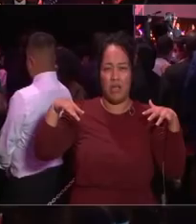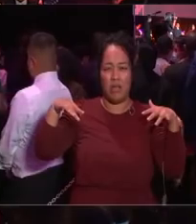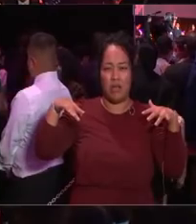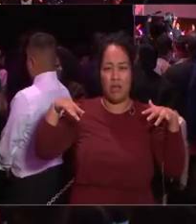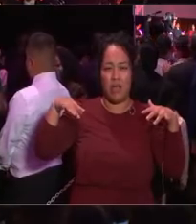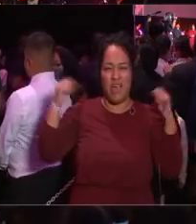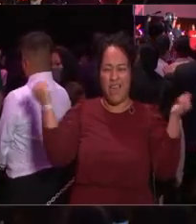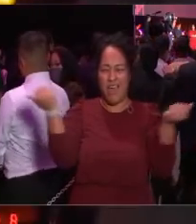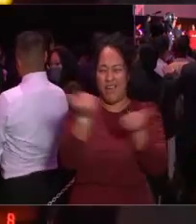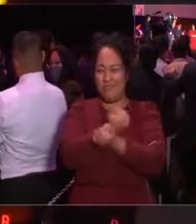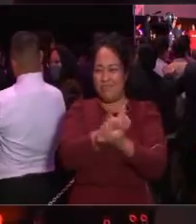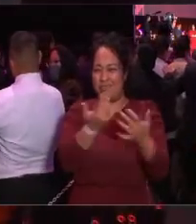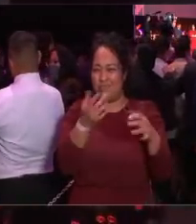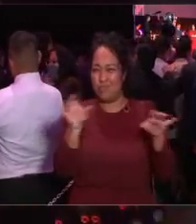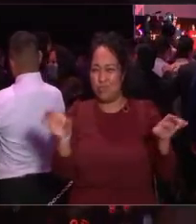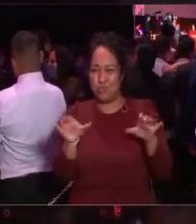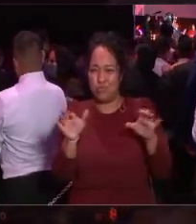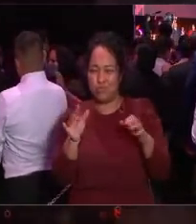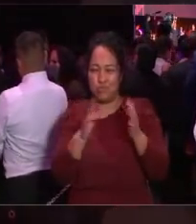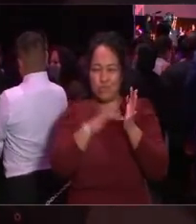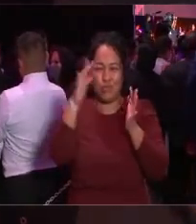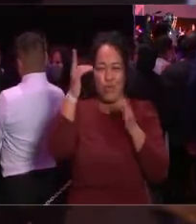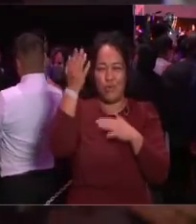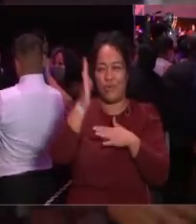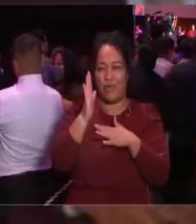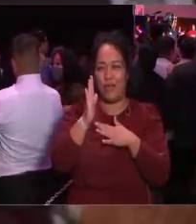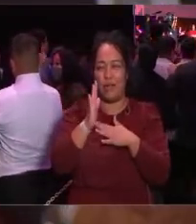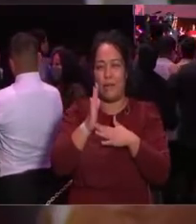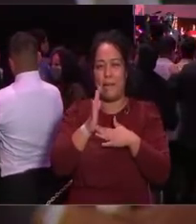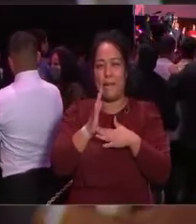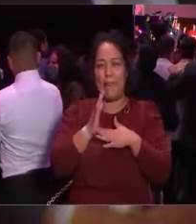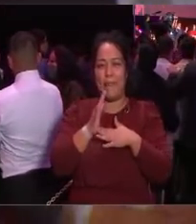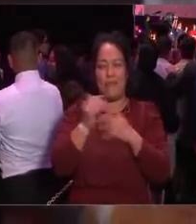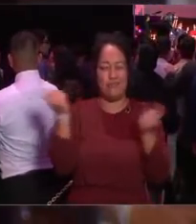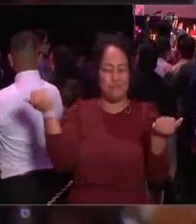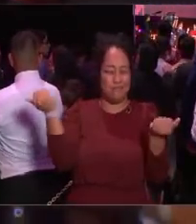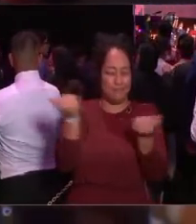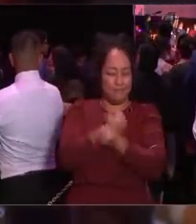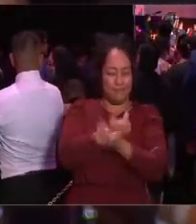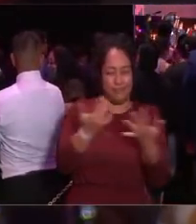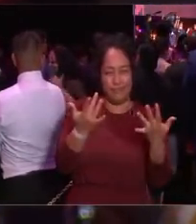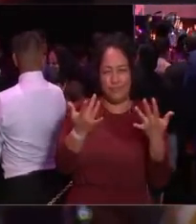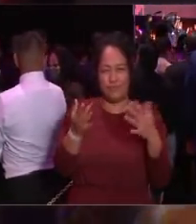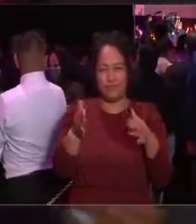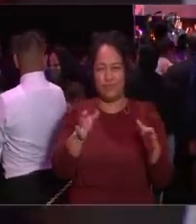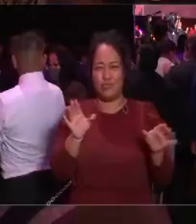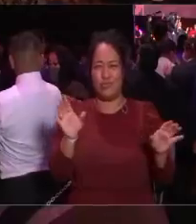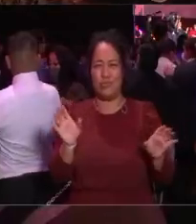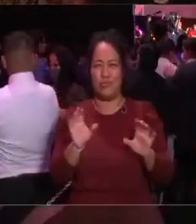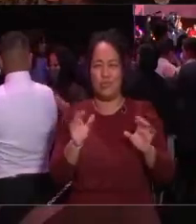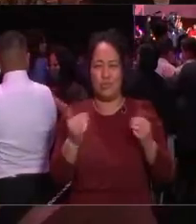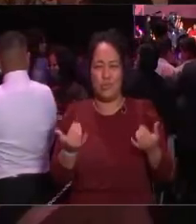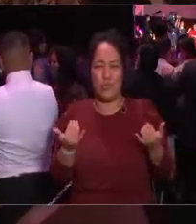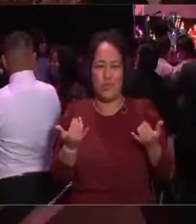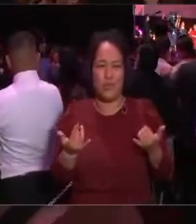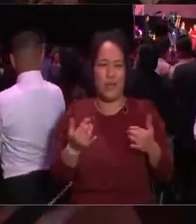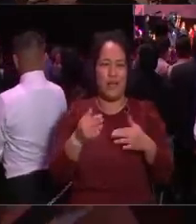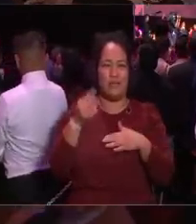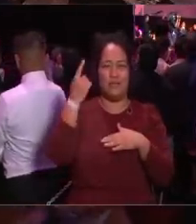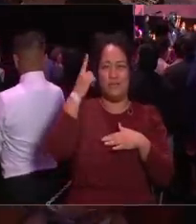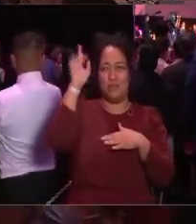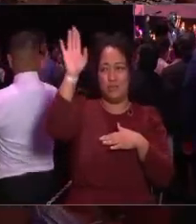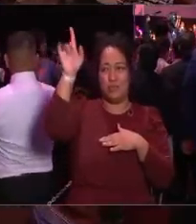es la audiencia, everything that I do is for the glory of God. Todo lo que hago es para Dios. Everything that I'm doing right now is todo for lo His que glory. Estoy diciendo es para